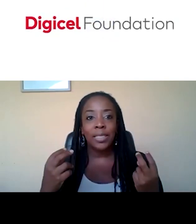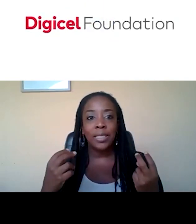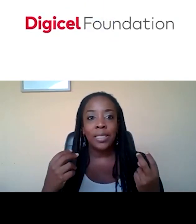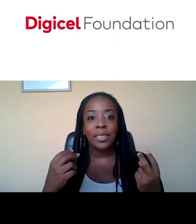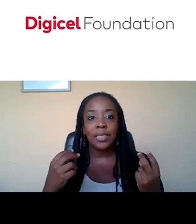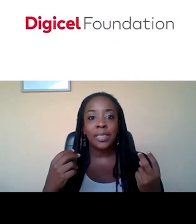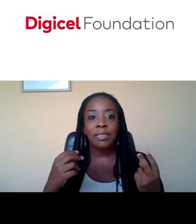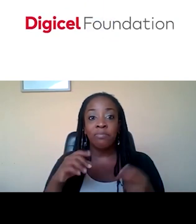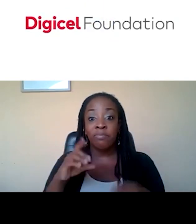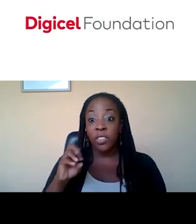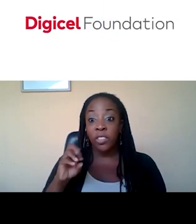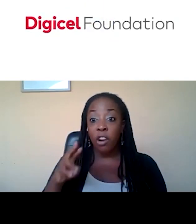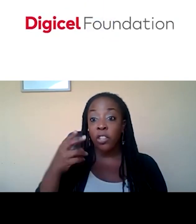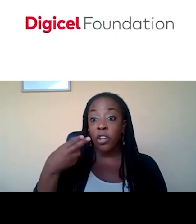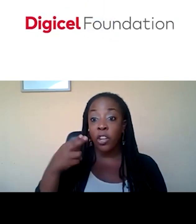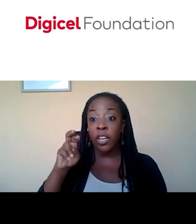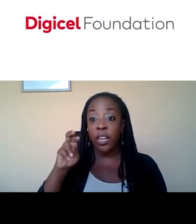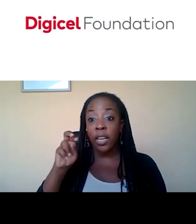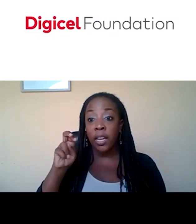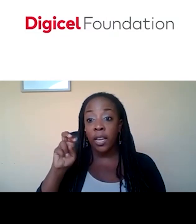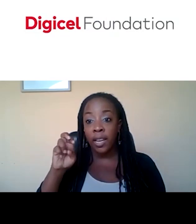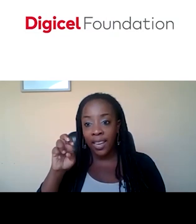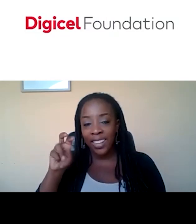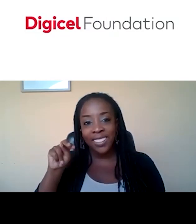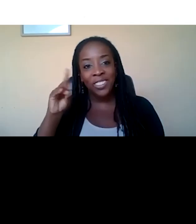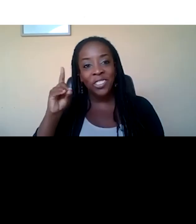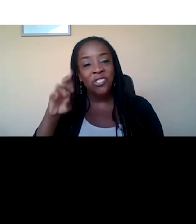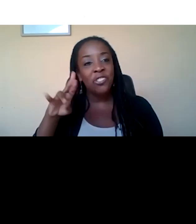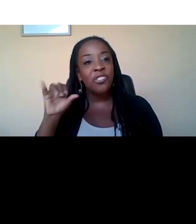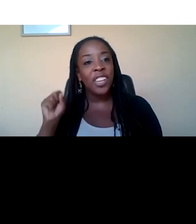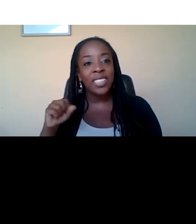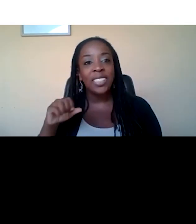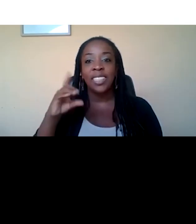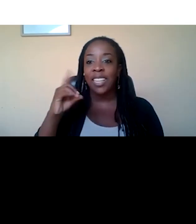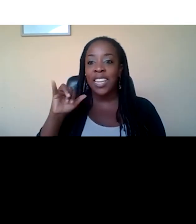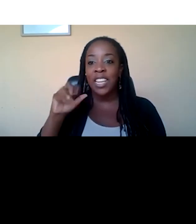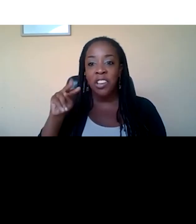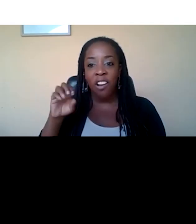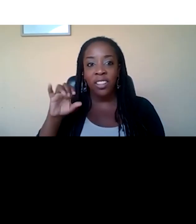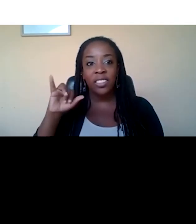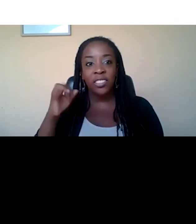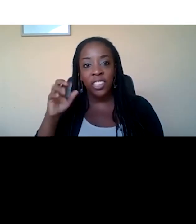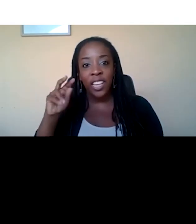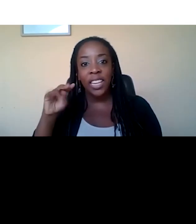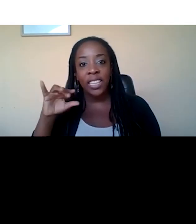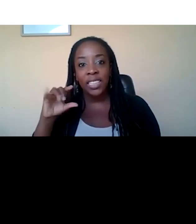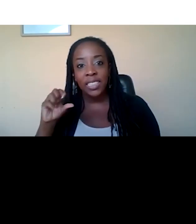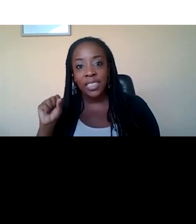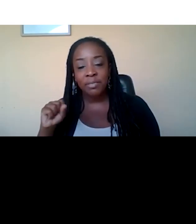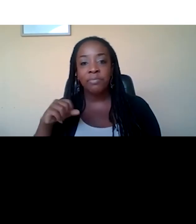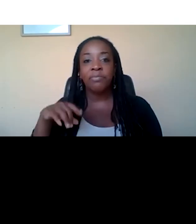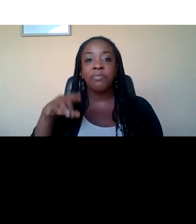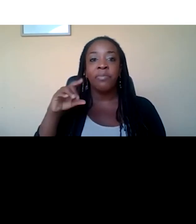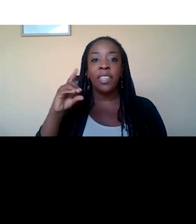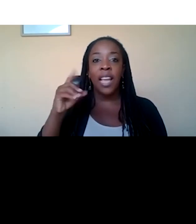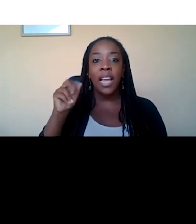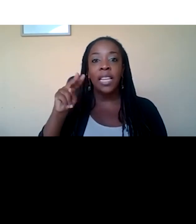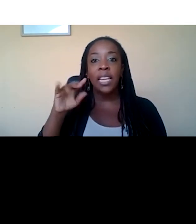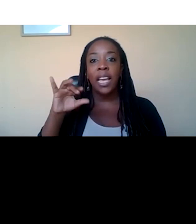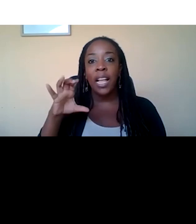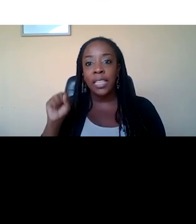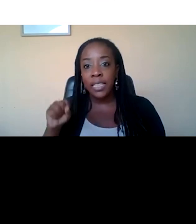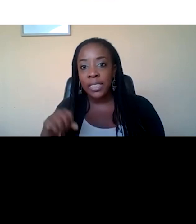Hendricks, Mrs. Dion Jennings, Ms. Charmaine Daniels, Dr. Hickswell Douglas, and also for